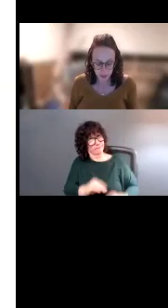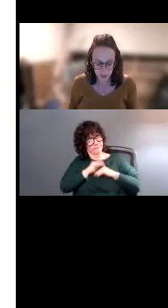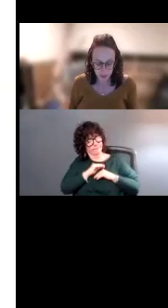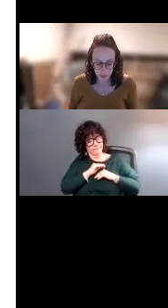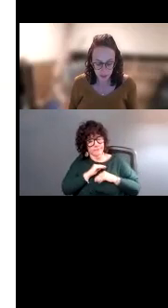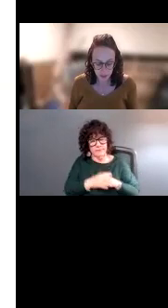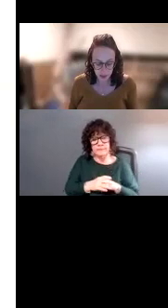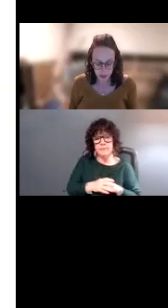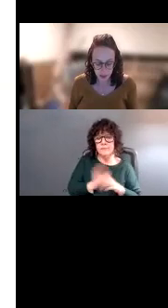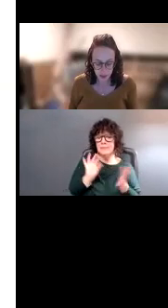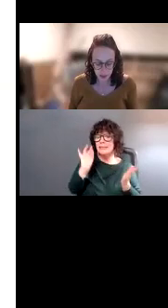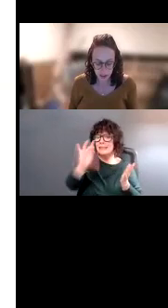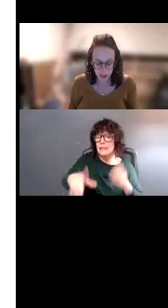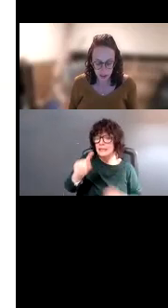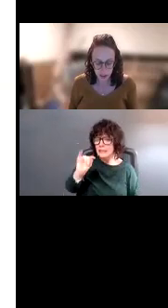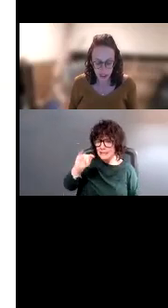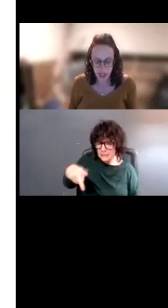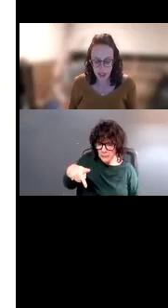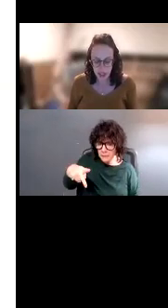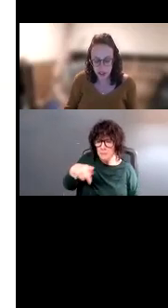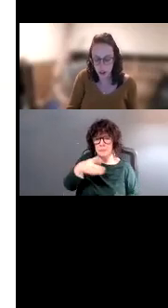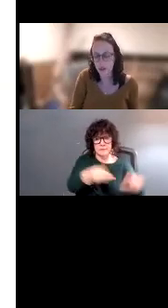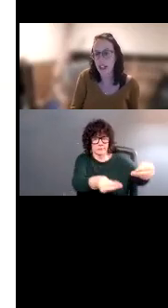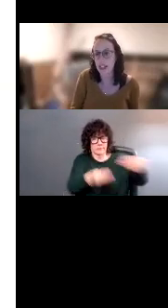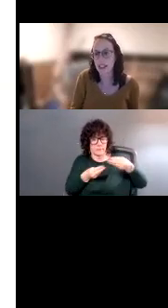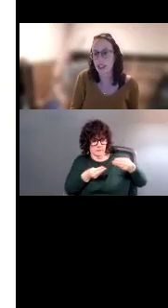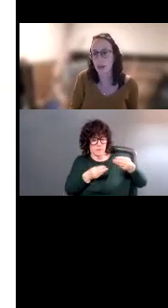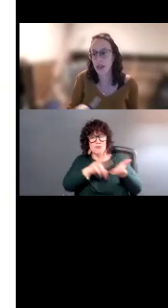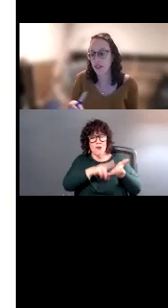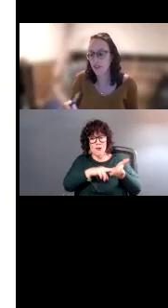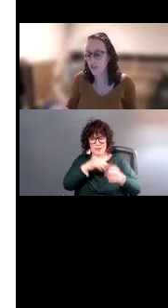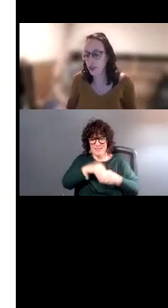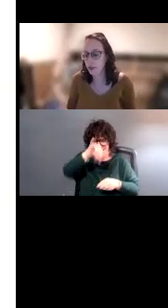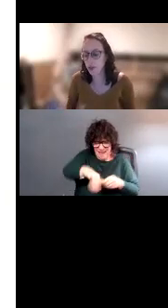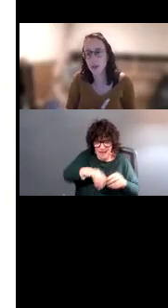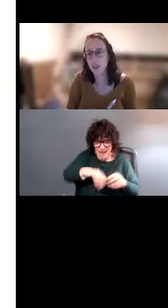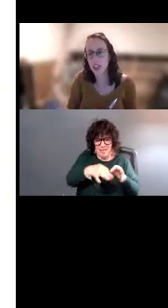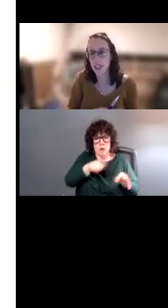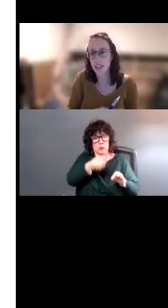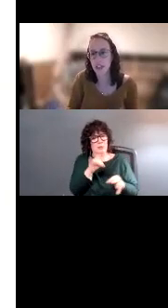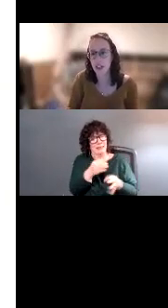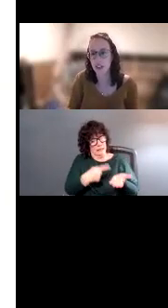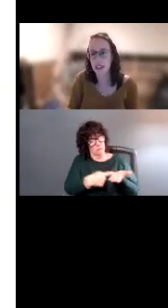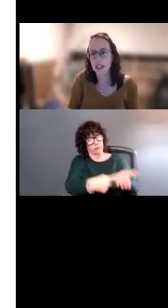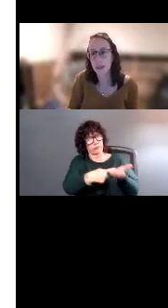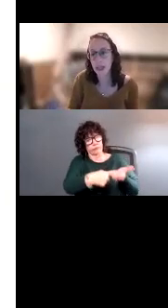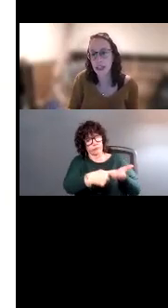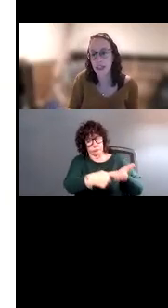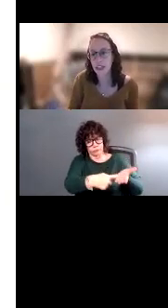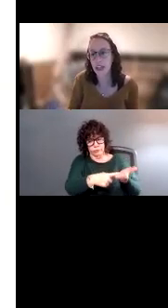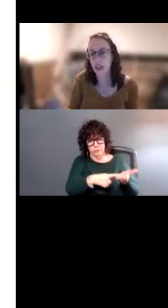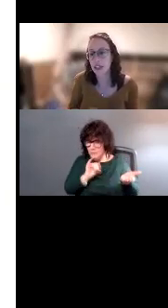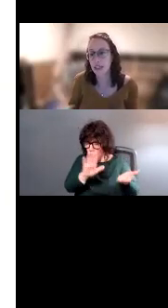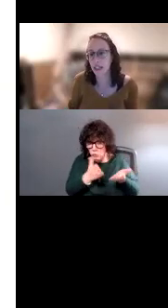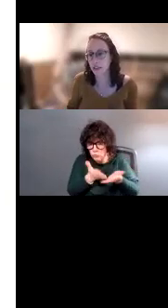And that is your right. So if you negotiated the contract in